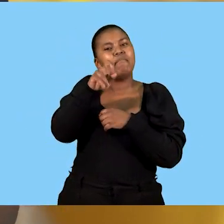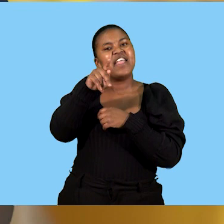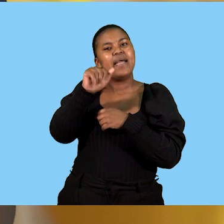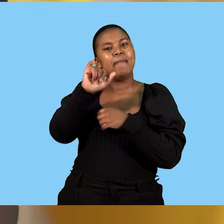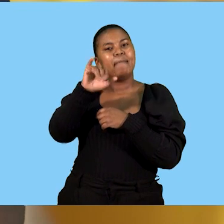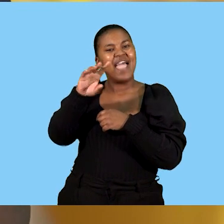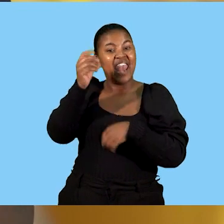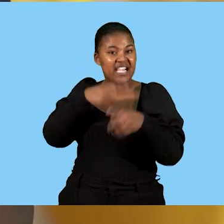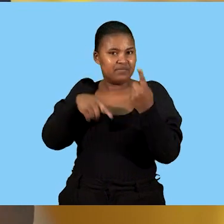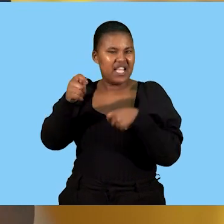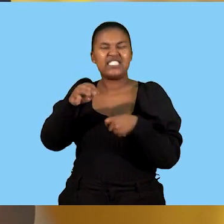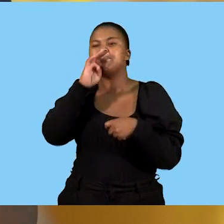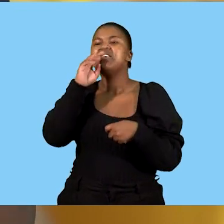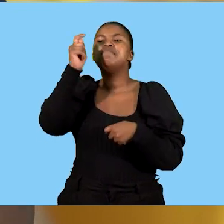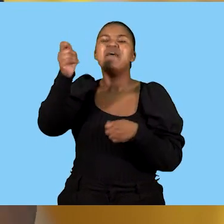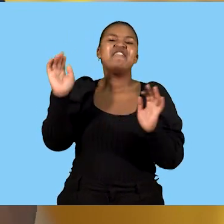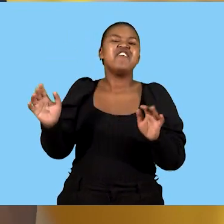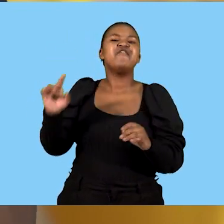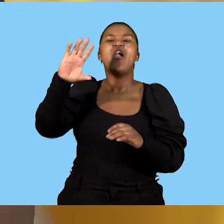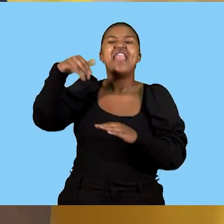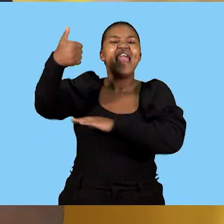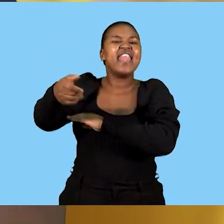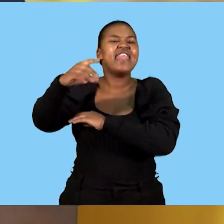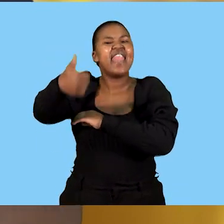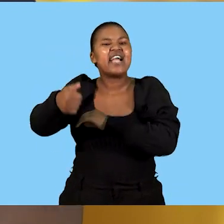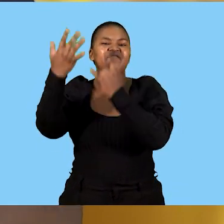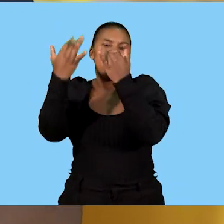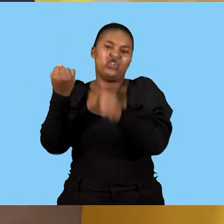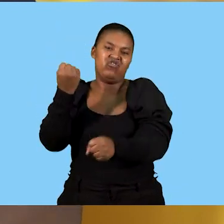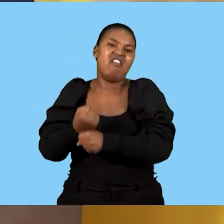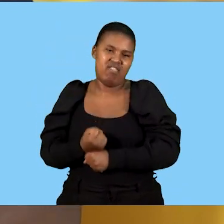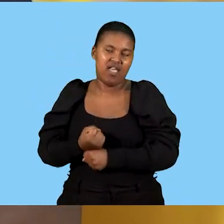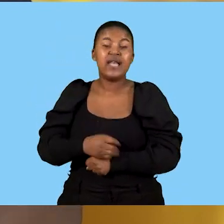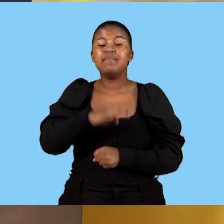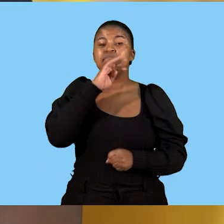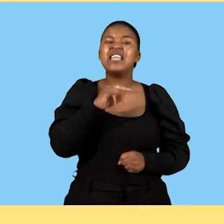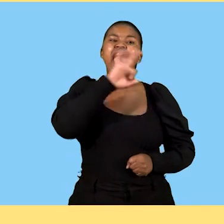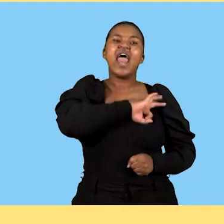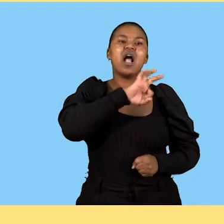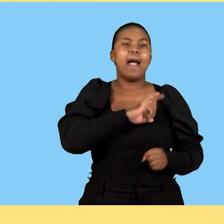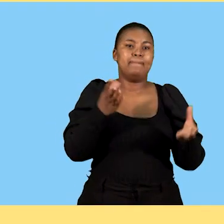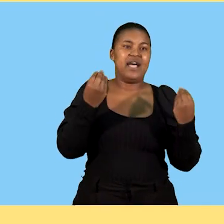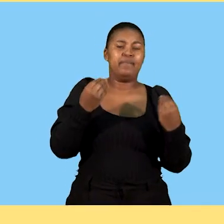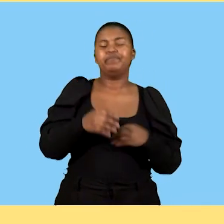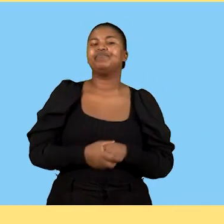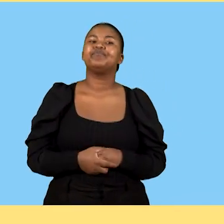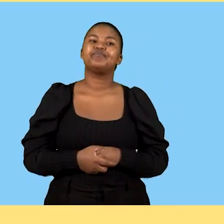the next financial year. With me here now, I have income received in advance. Let us define